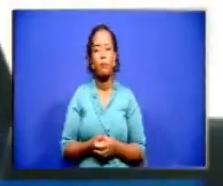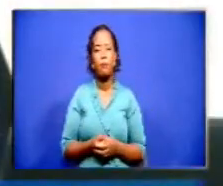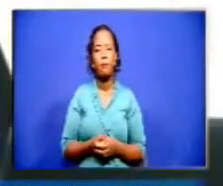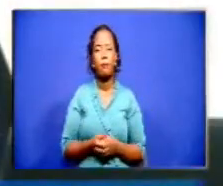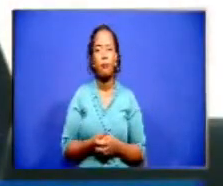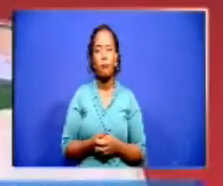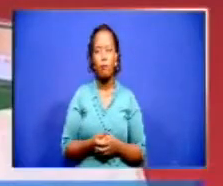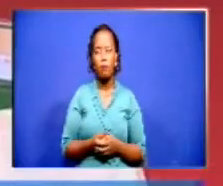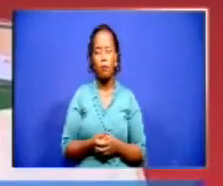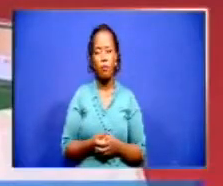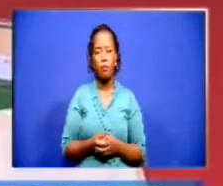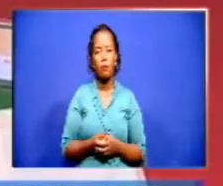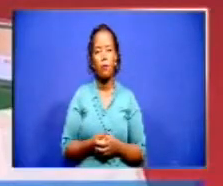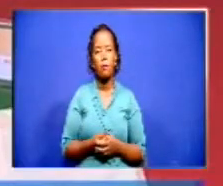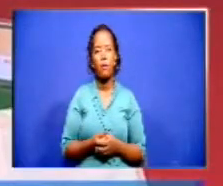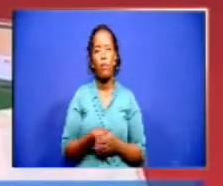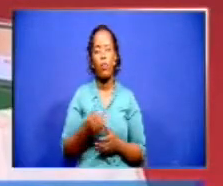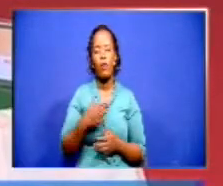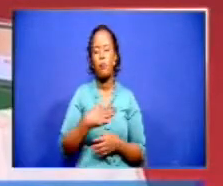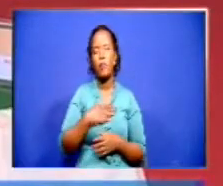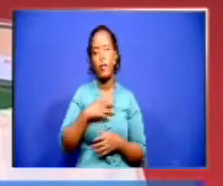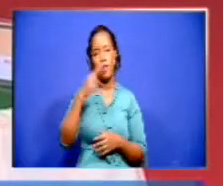I do not remember